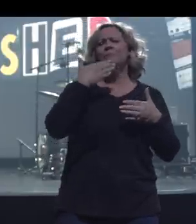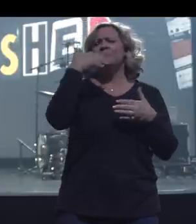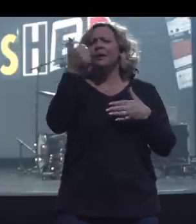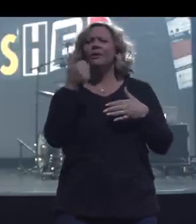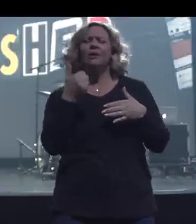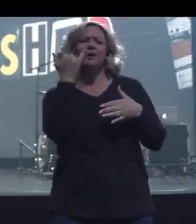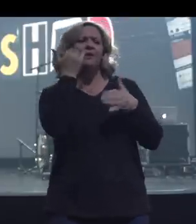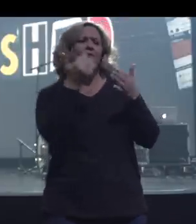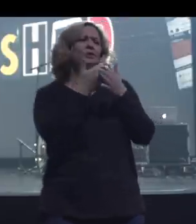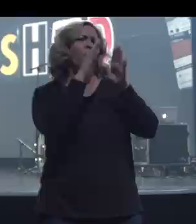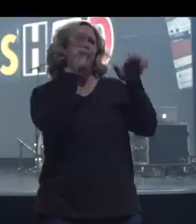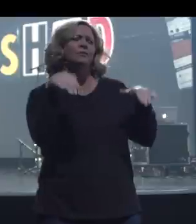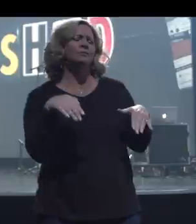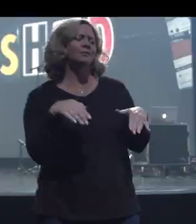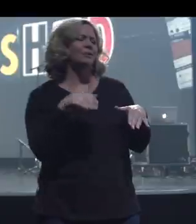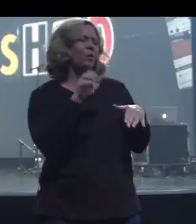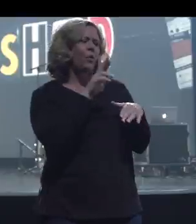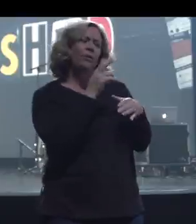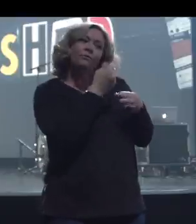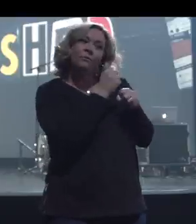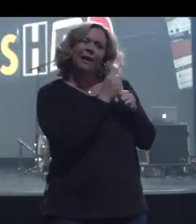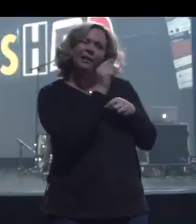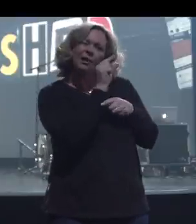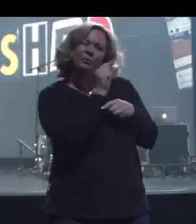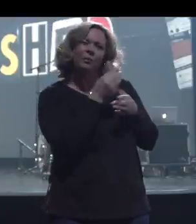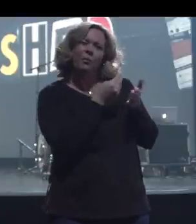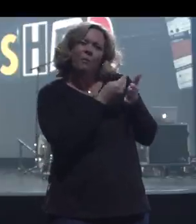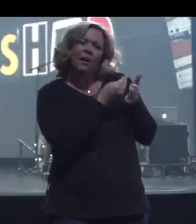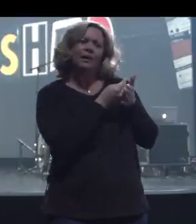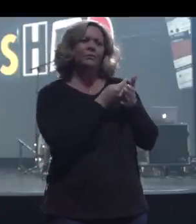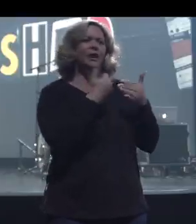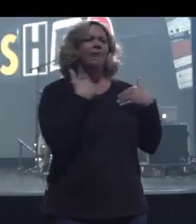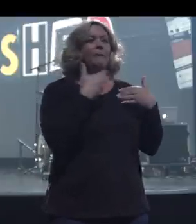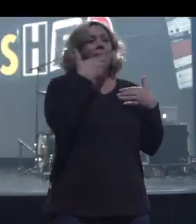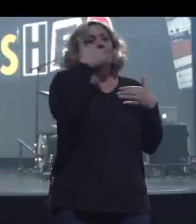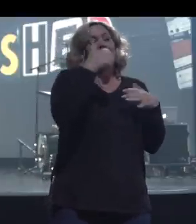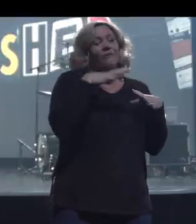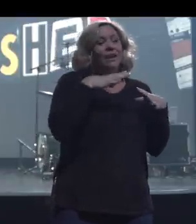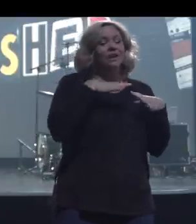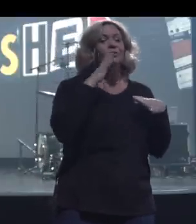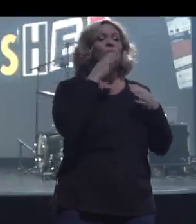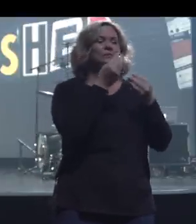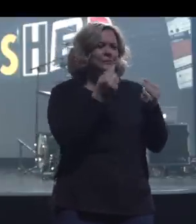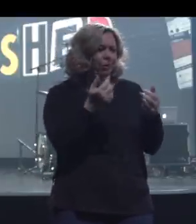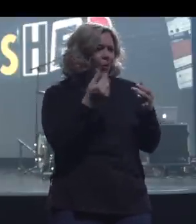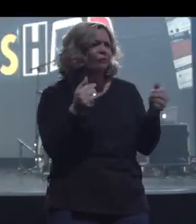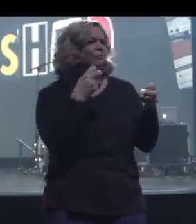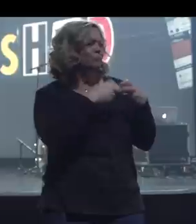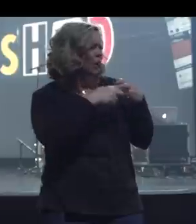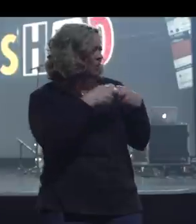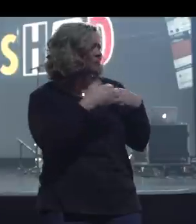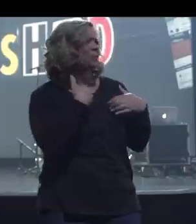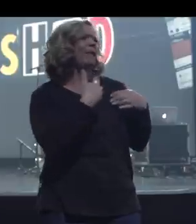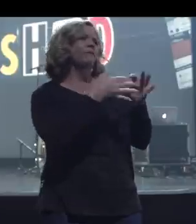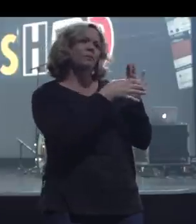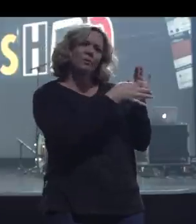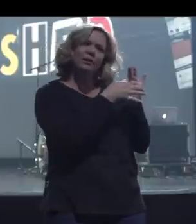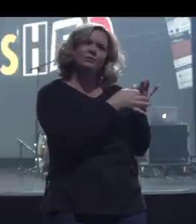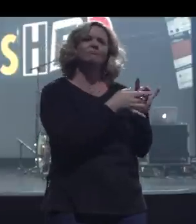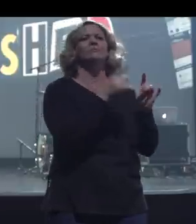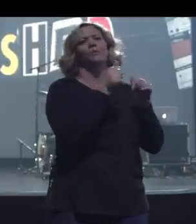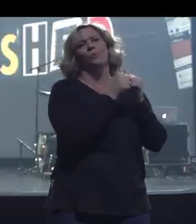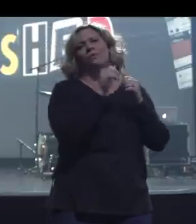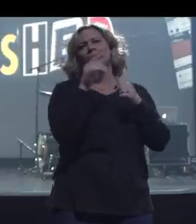got a new place. Or if we just made a little more, we could take better vacations, and that would help solve a lot of the issues we have relationally, marriage-wise,